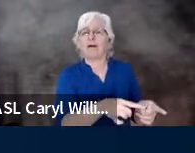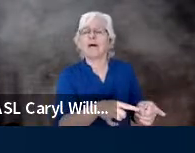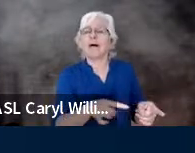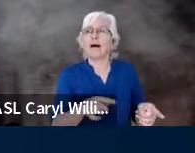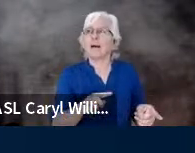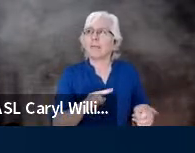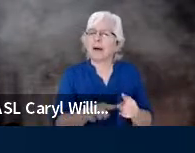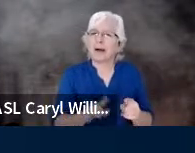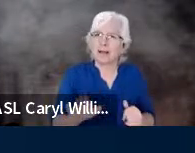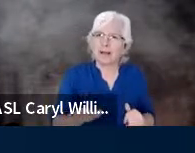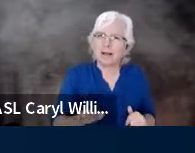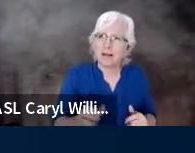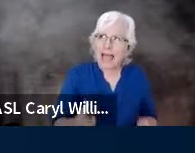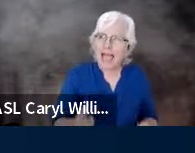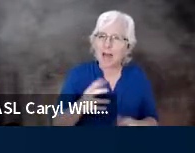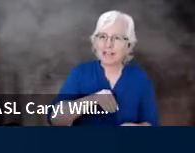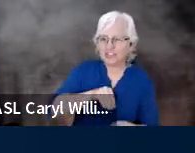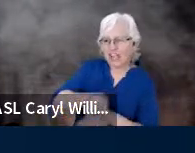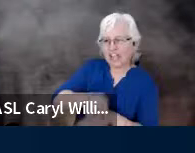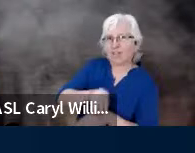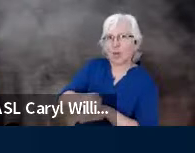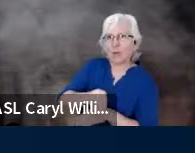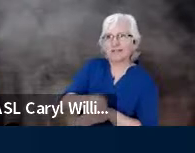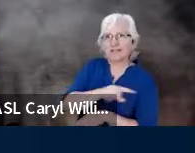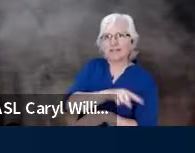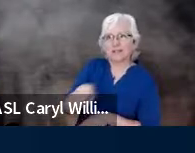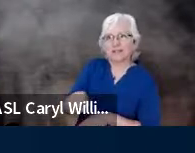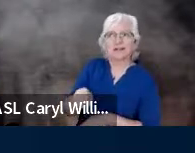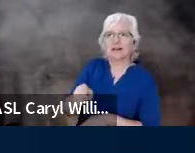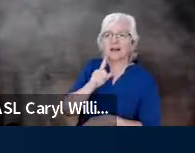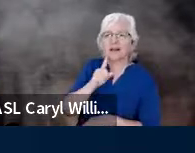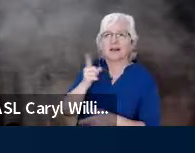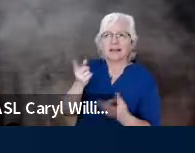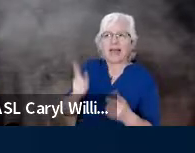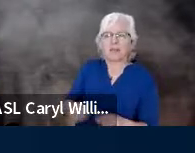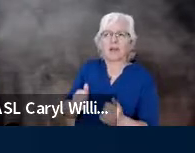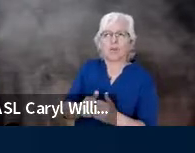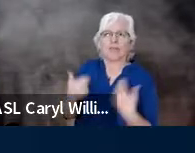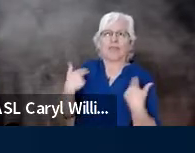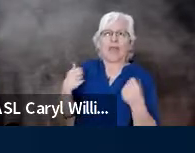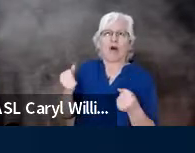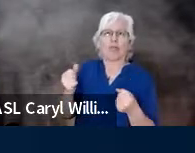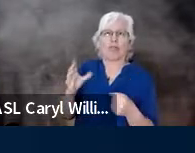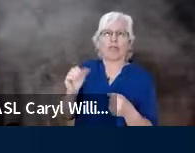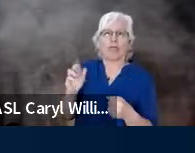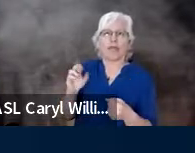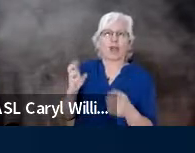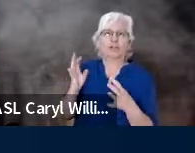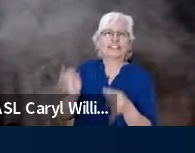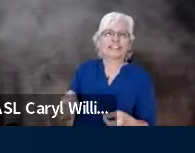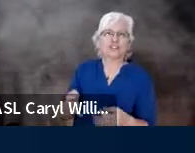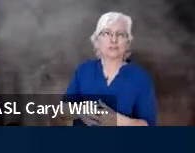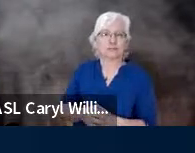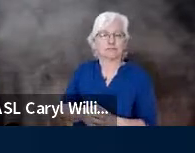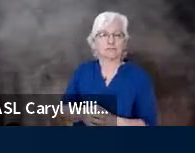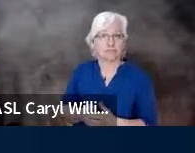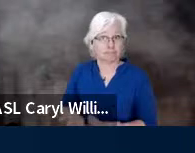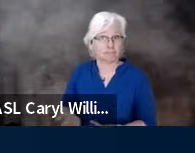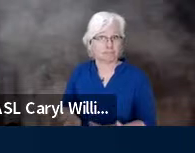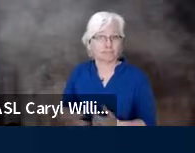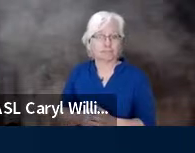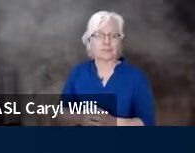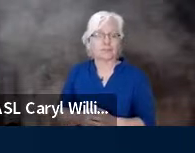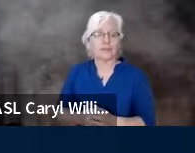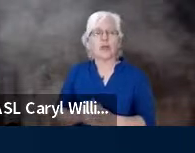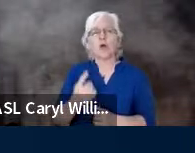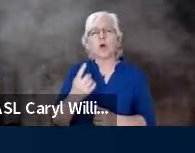how much influence these algorithms are having on healthcare decisions and healthcare decision making. And so one of the reasons that this